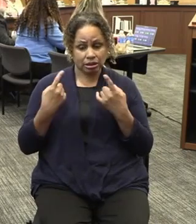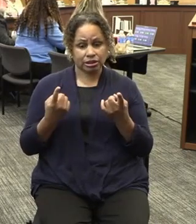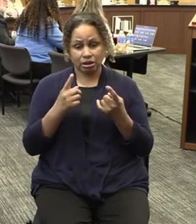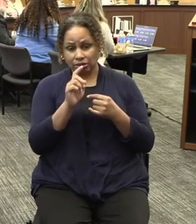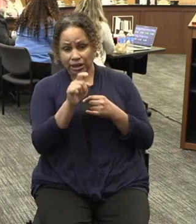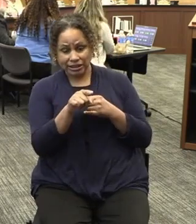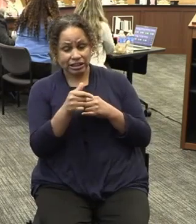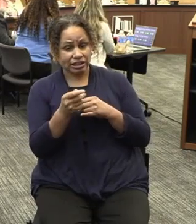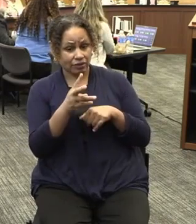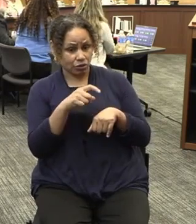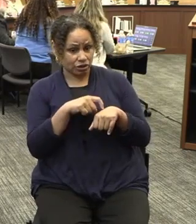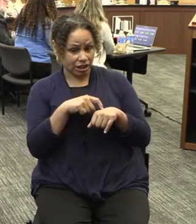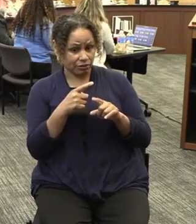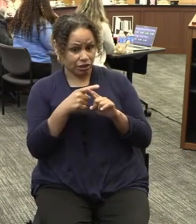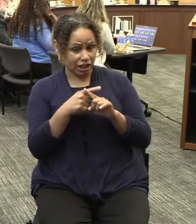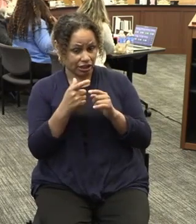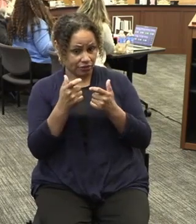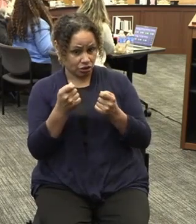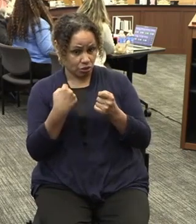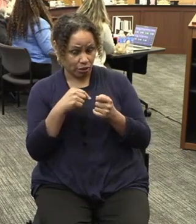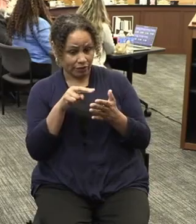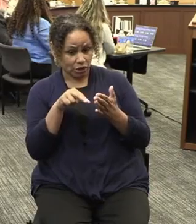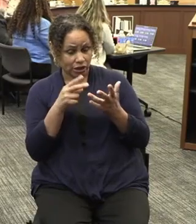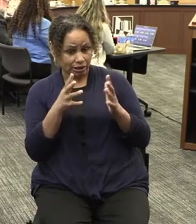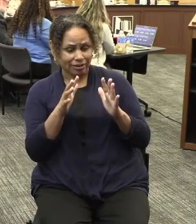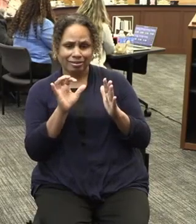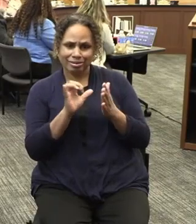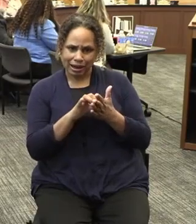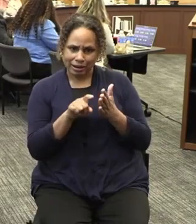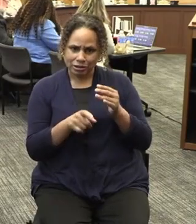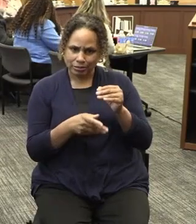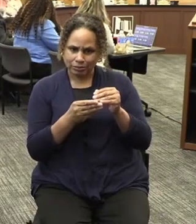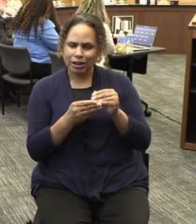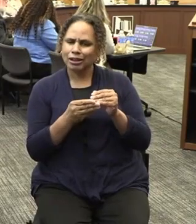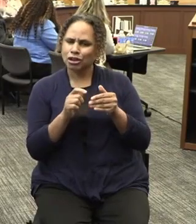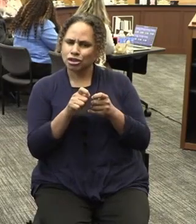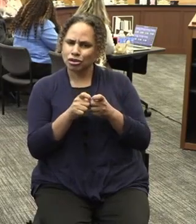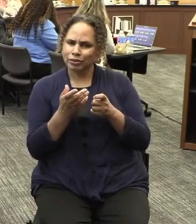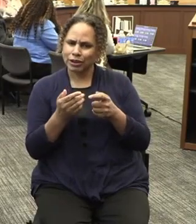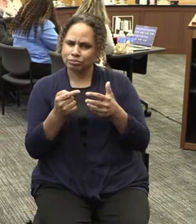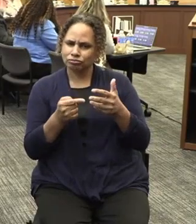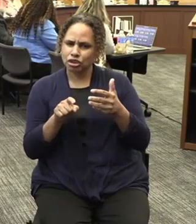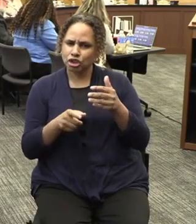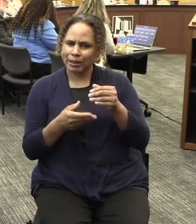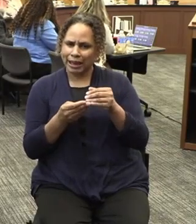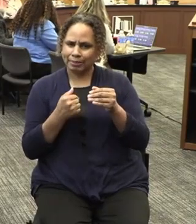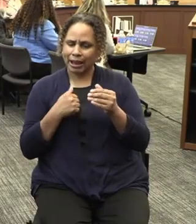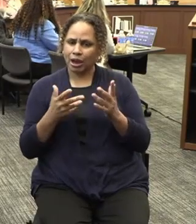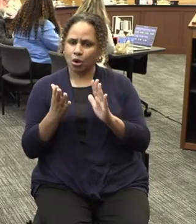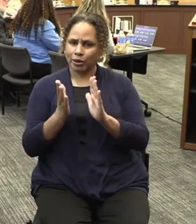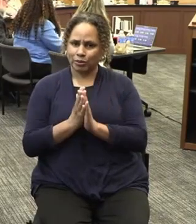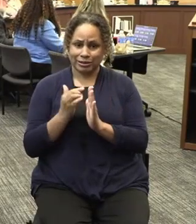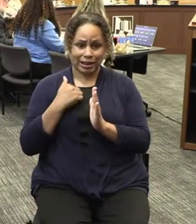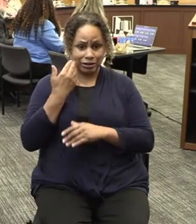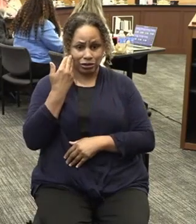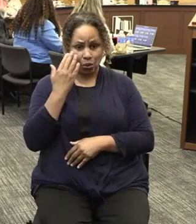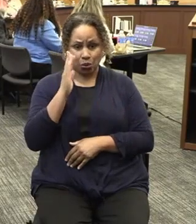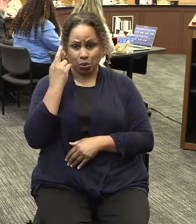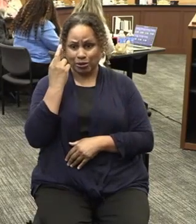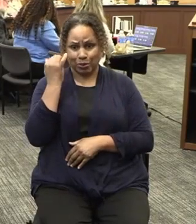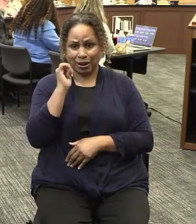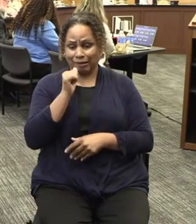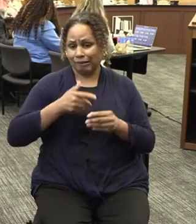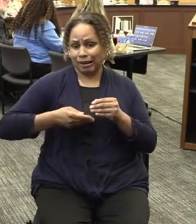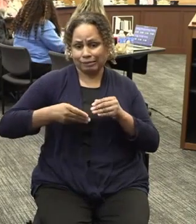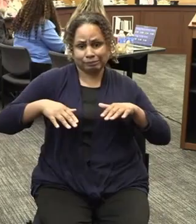to be looked at. That needs to be on there. There's certain things that should be added that I do request, and I don't know why they don't get anywhere.